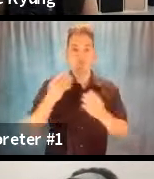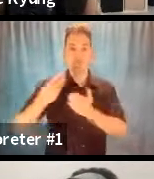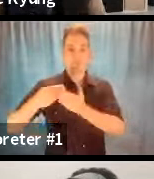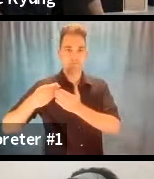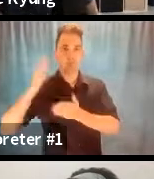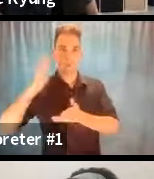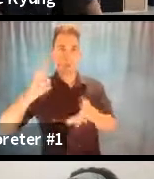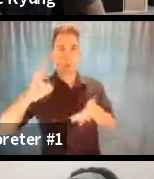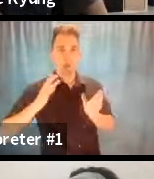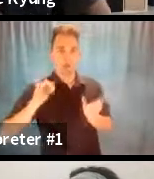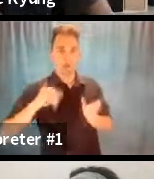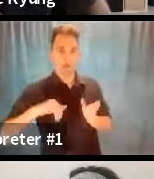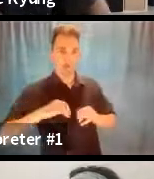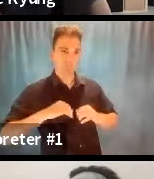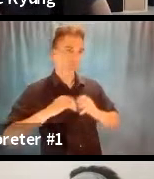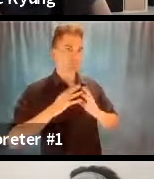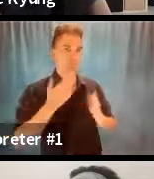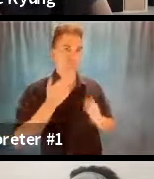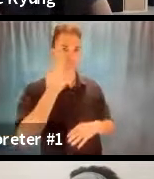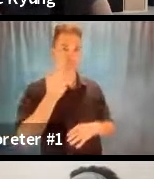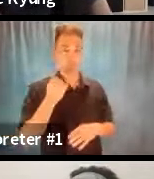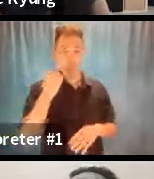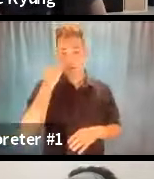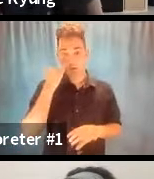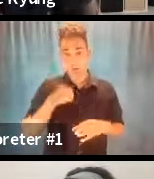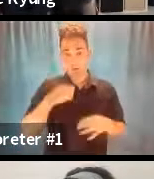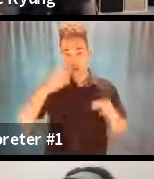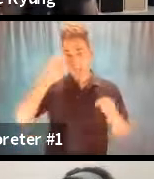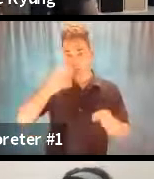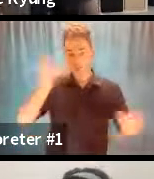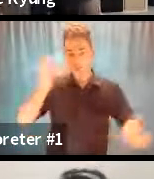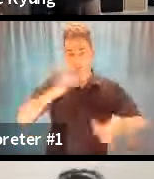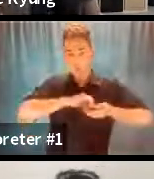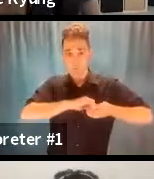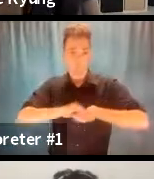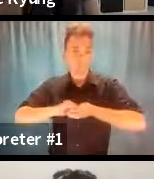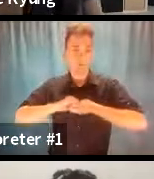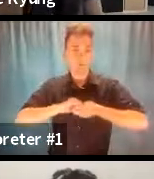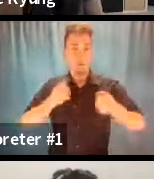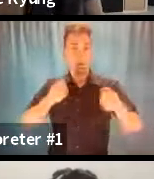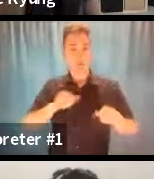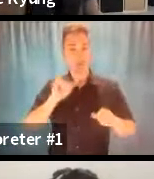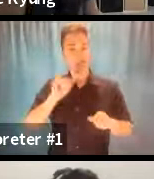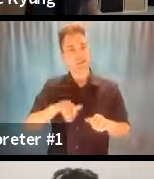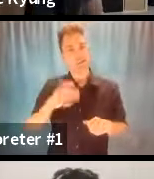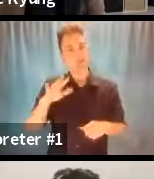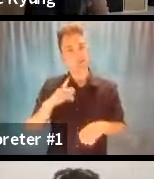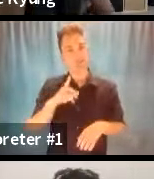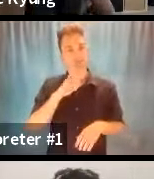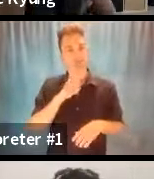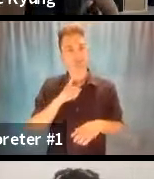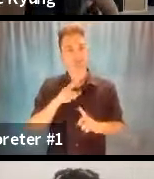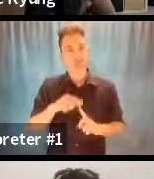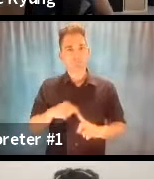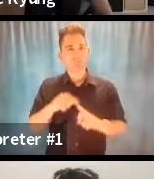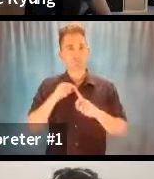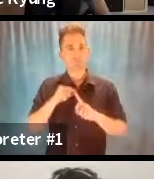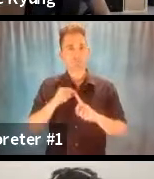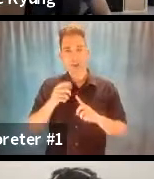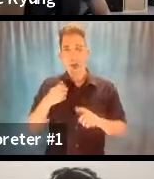had, besides the collaborative effort, I think, which is somewhat unique, and listening to every other